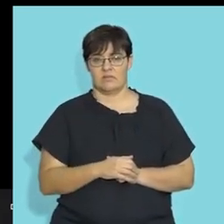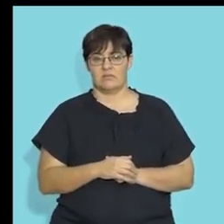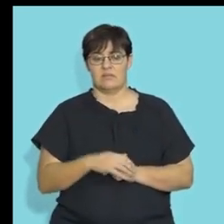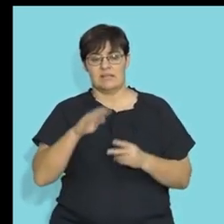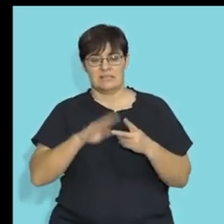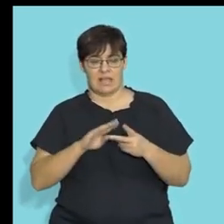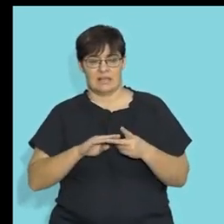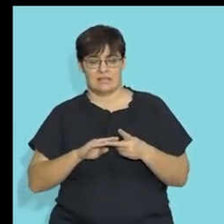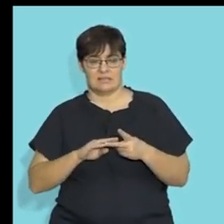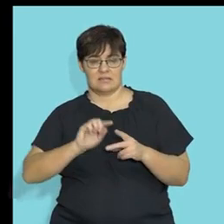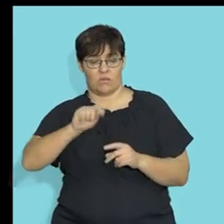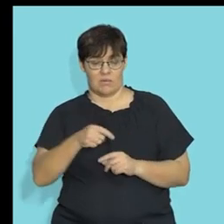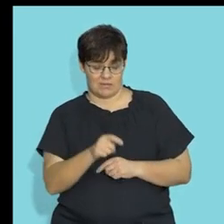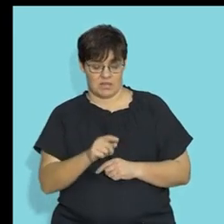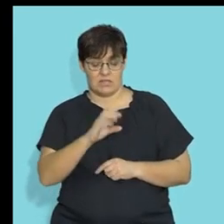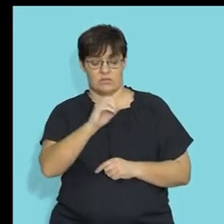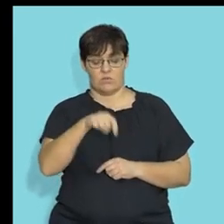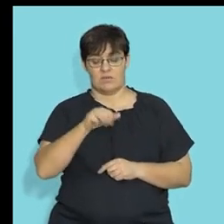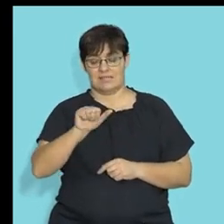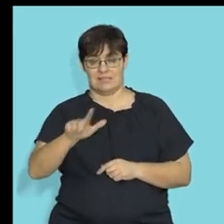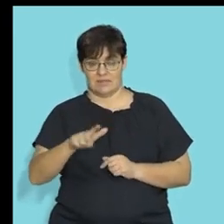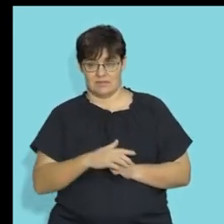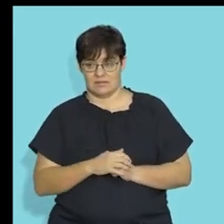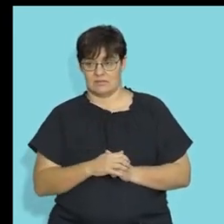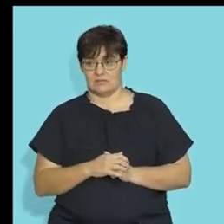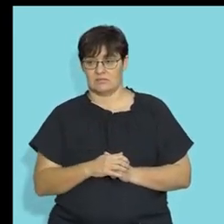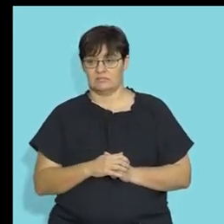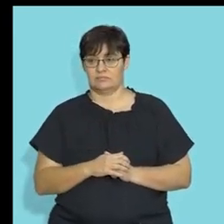0.67 if I round to the second decimal place.